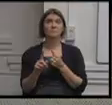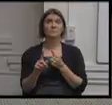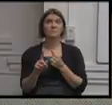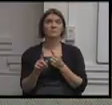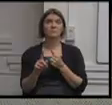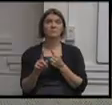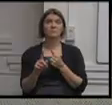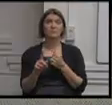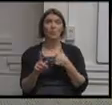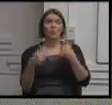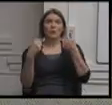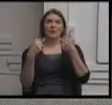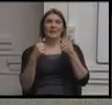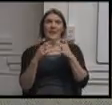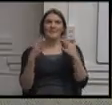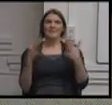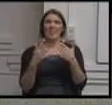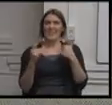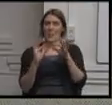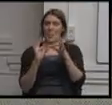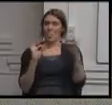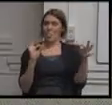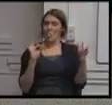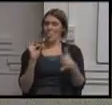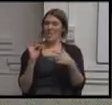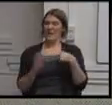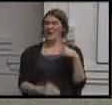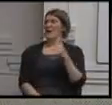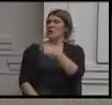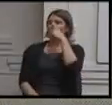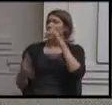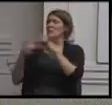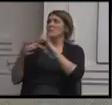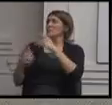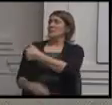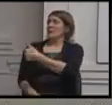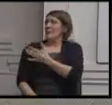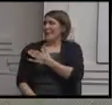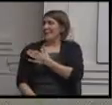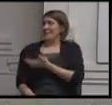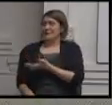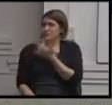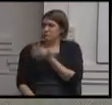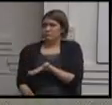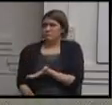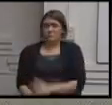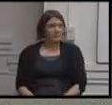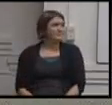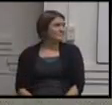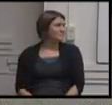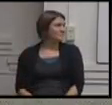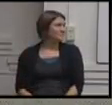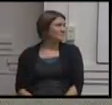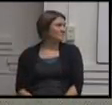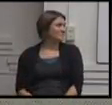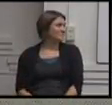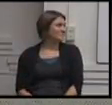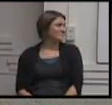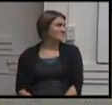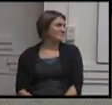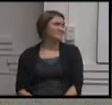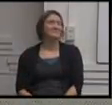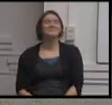if you want to try and articulate it as well as she does, or ask her to do it. Nobody can do it like she does. I'll take care of it,